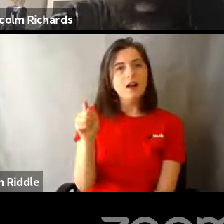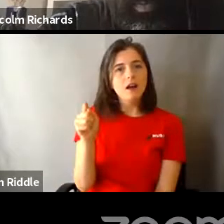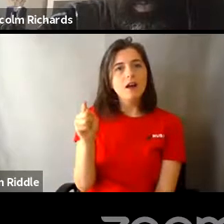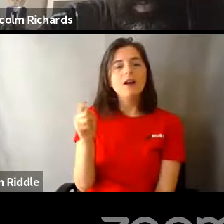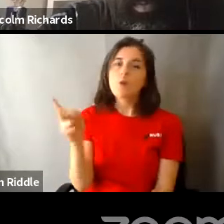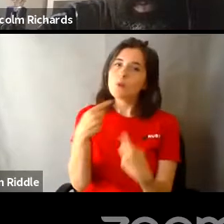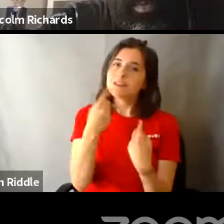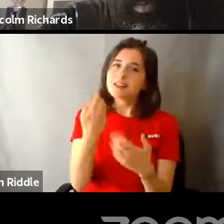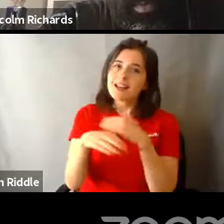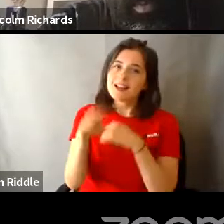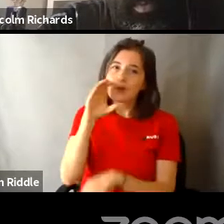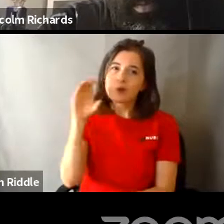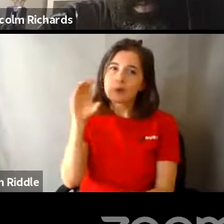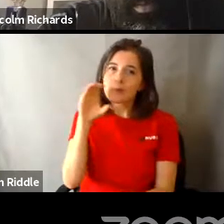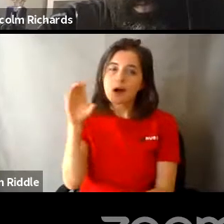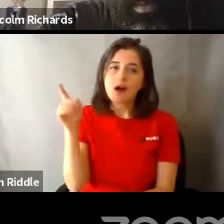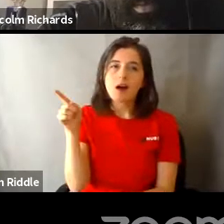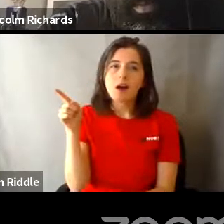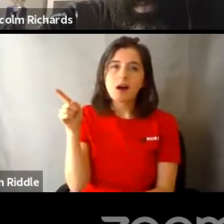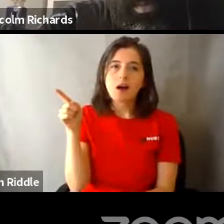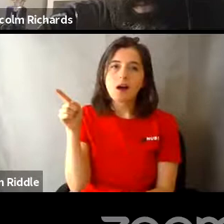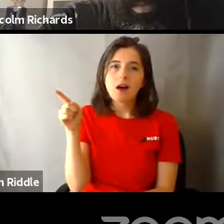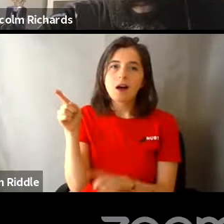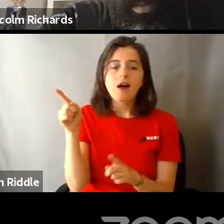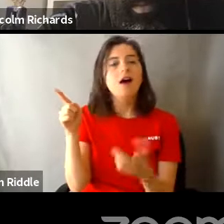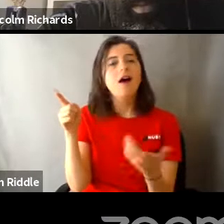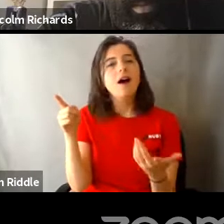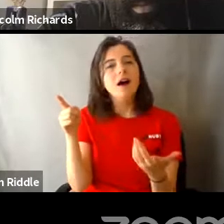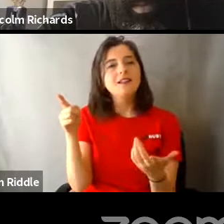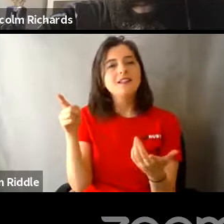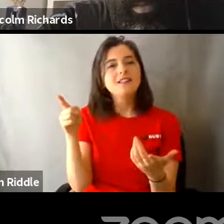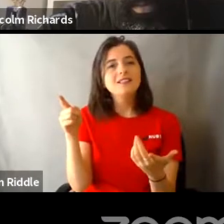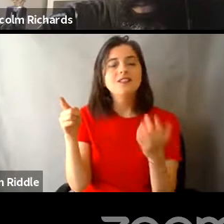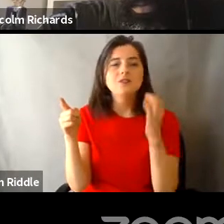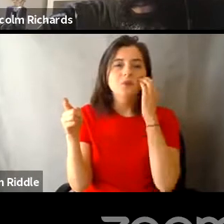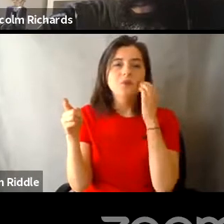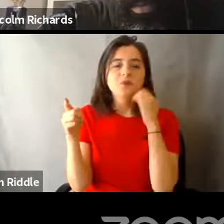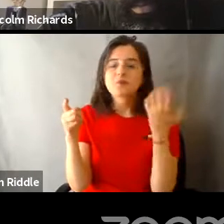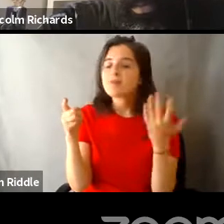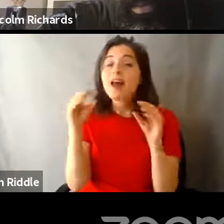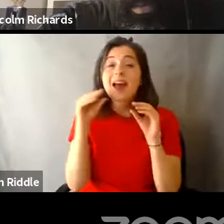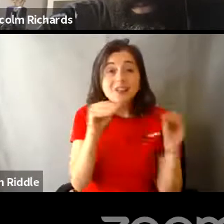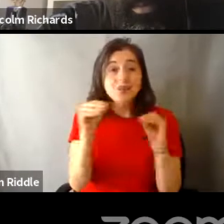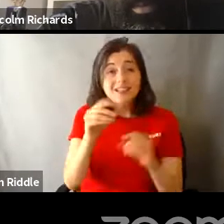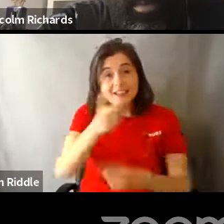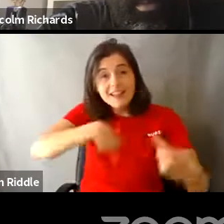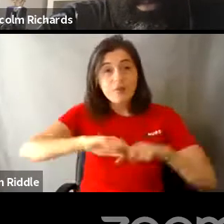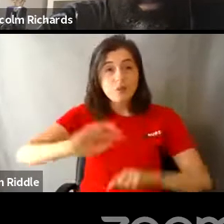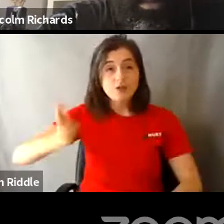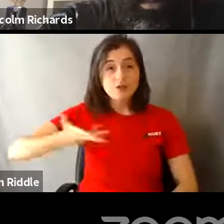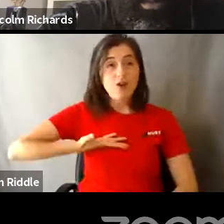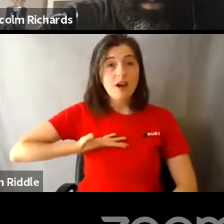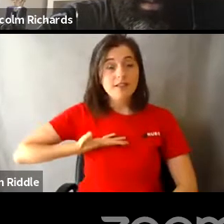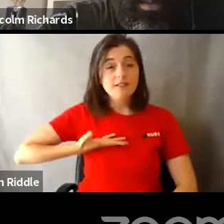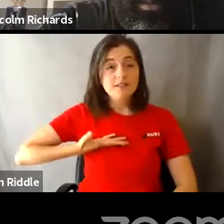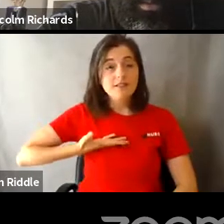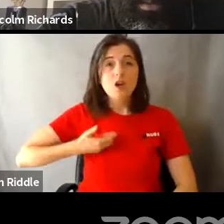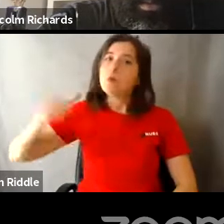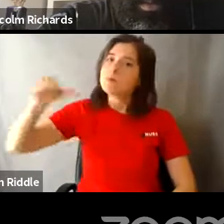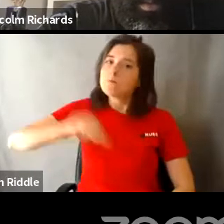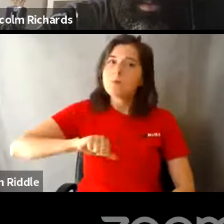Cuba. And you know, education is a very one's right, which we must